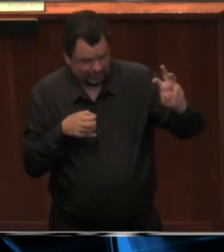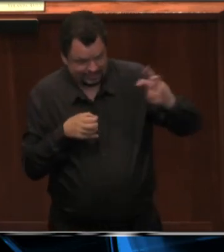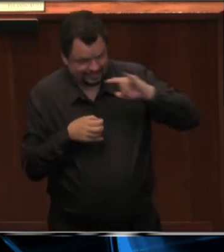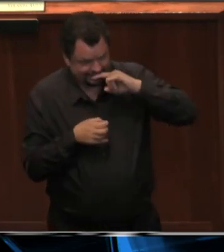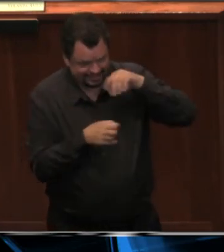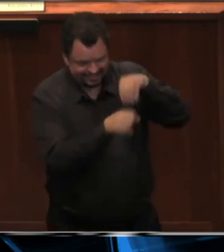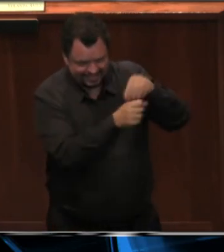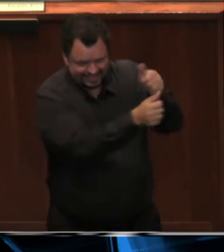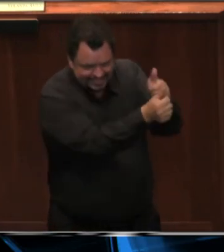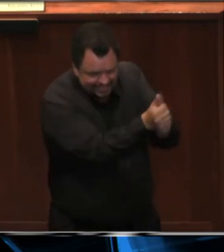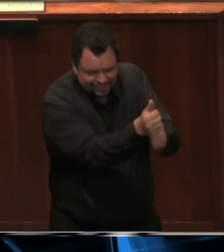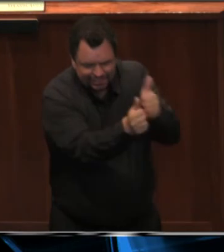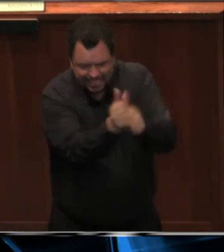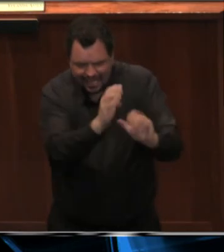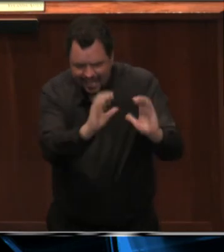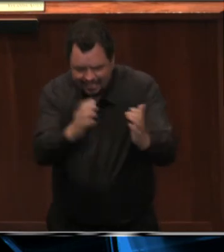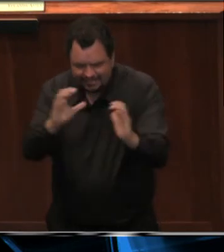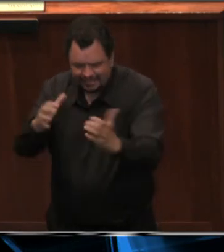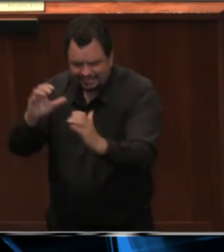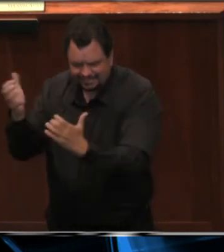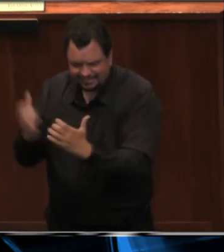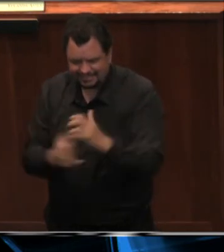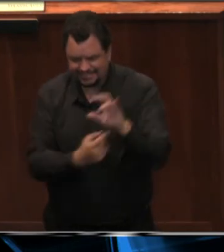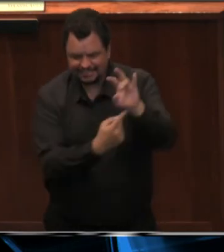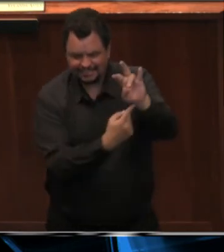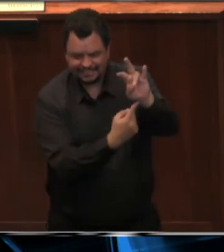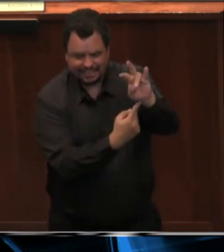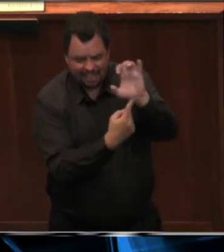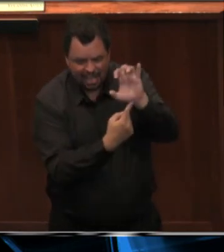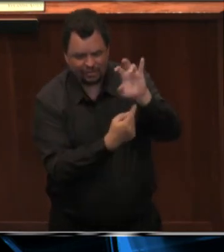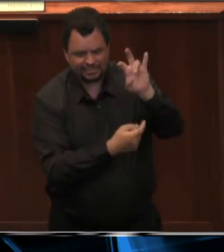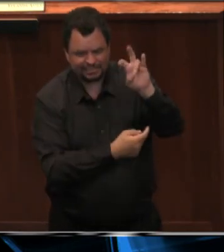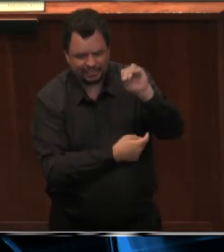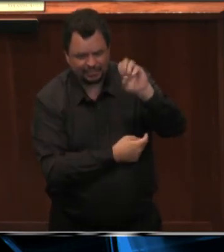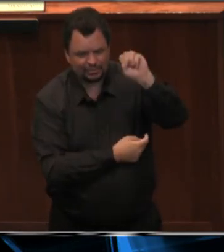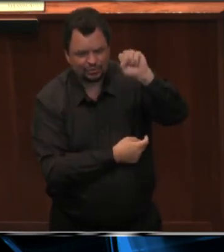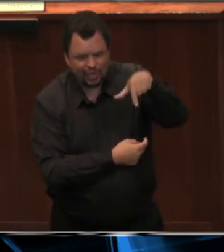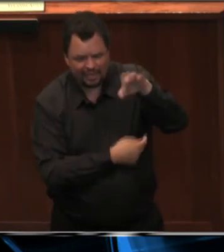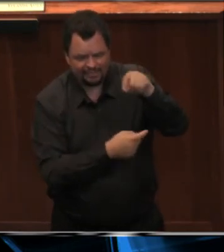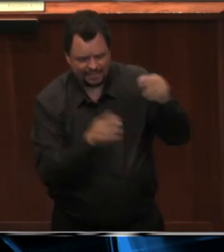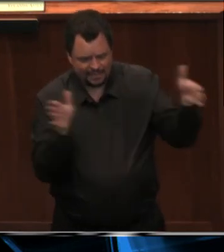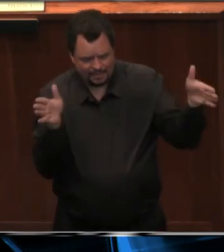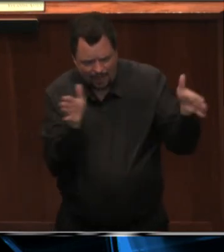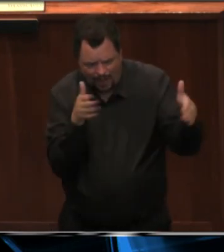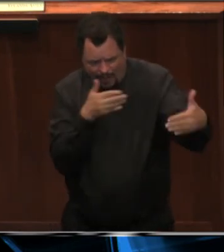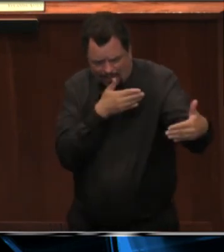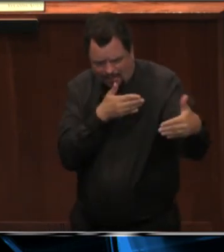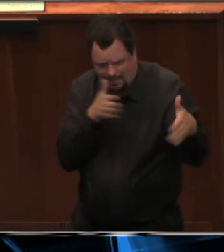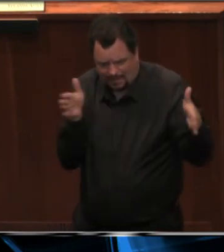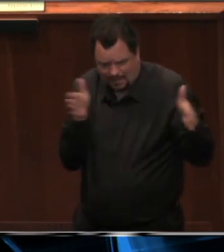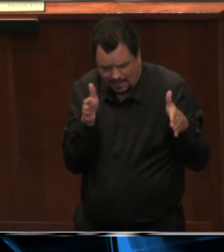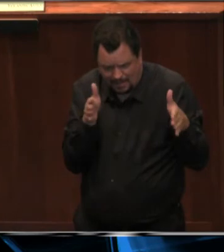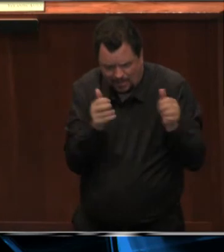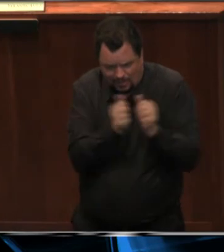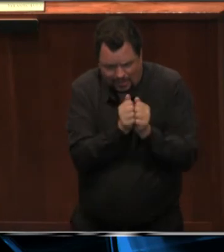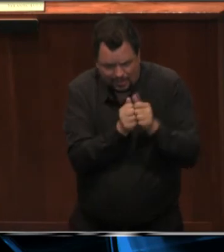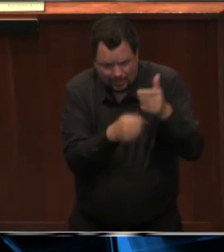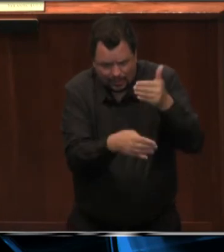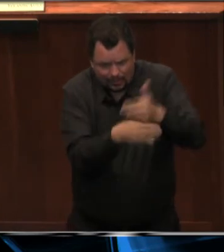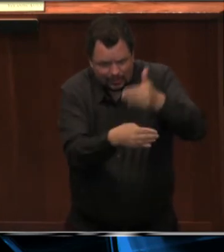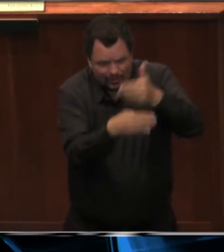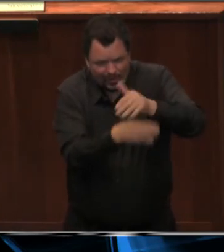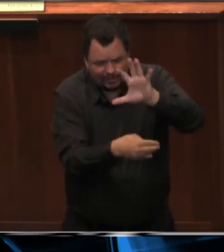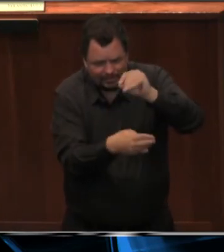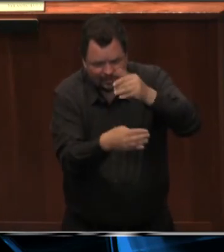770 square feet of classroom with one window in a building 50 years old. Okay, that sounds like a pretty good closure statement right